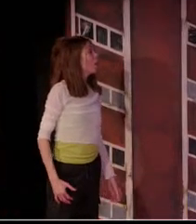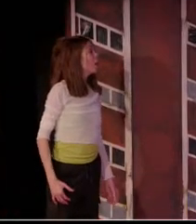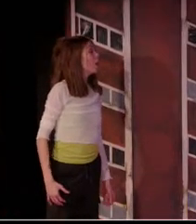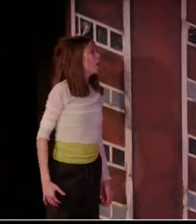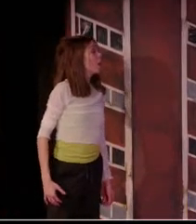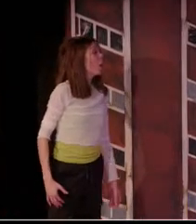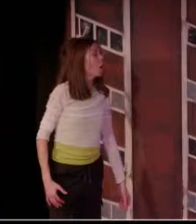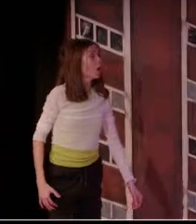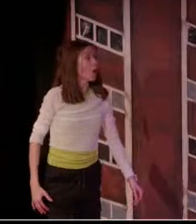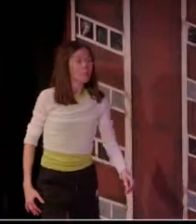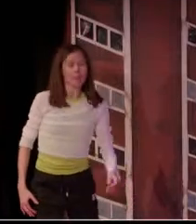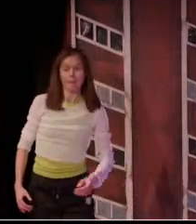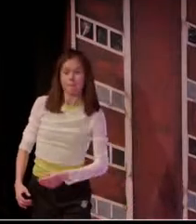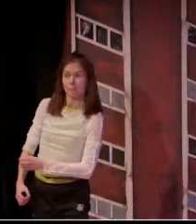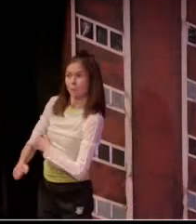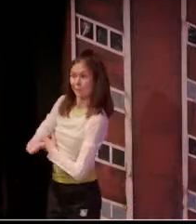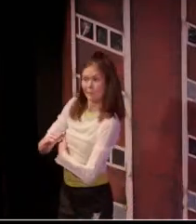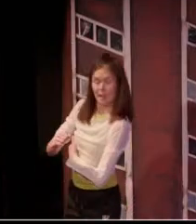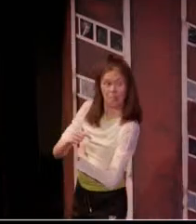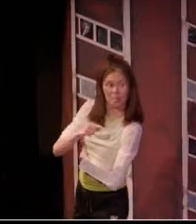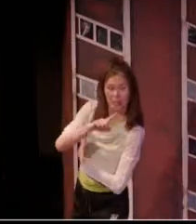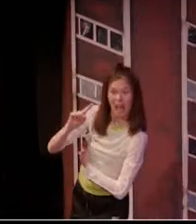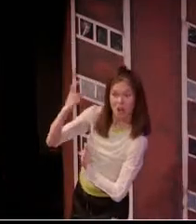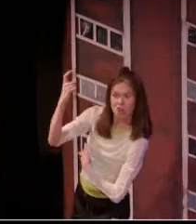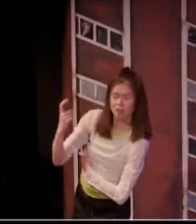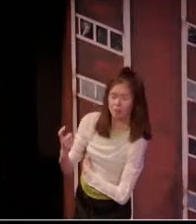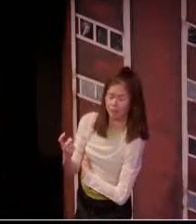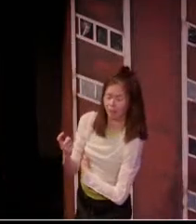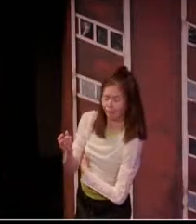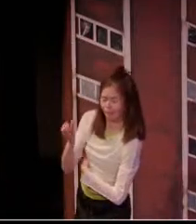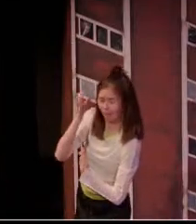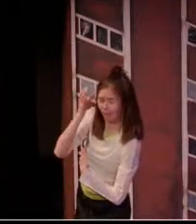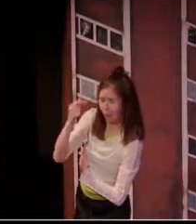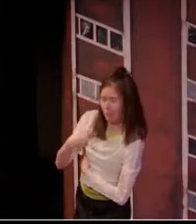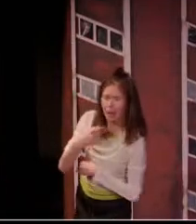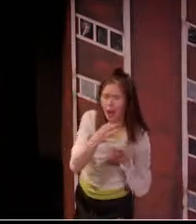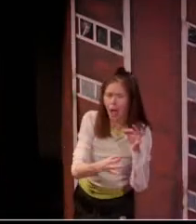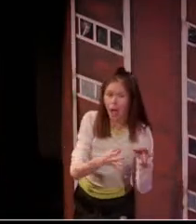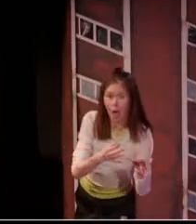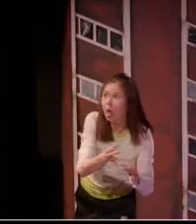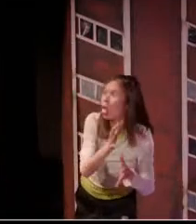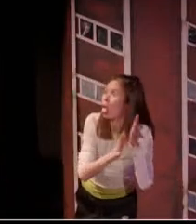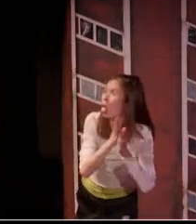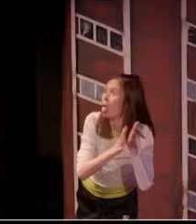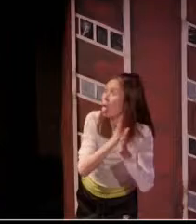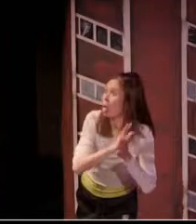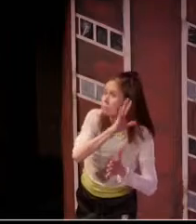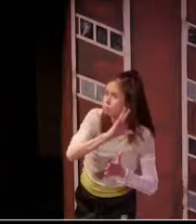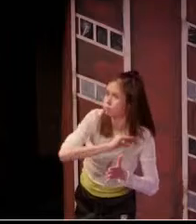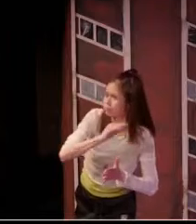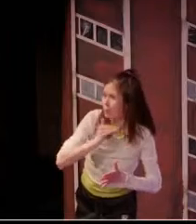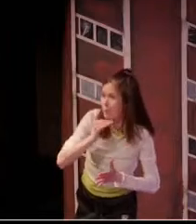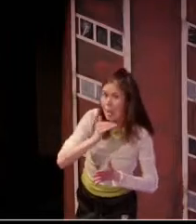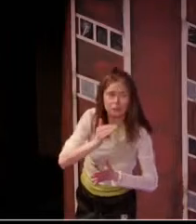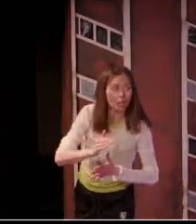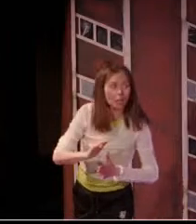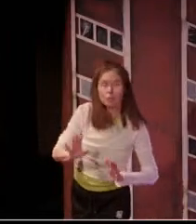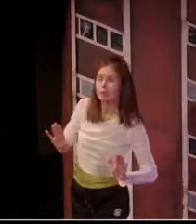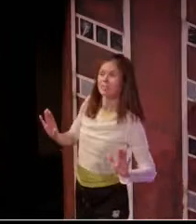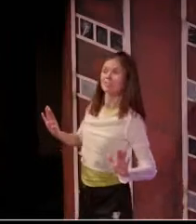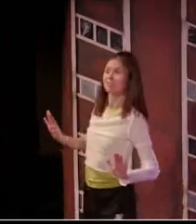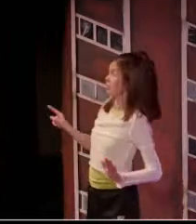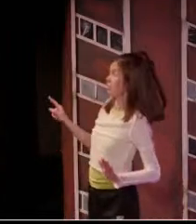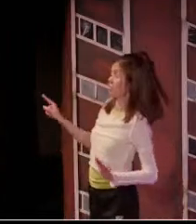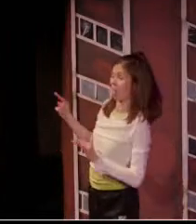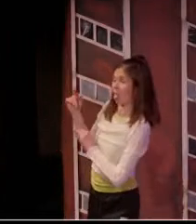The shepherd's symbol and tells much. This flirtation has gone on long enough. It's time to part them.